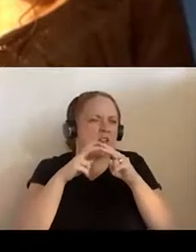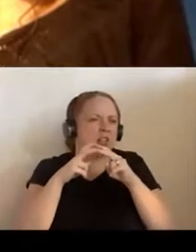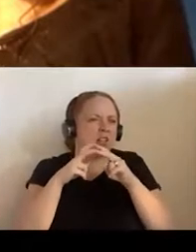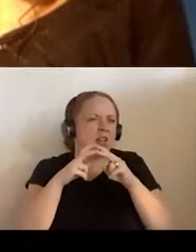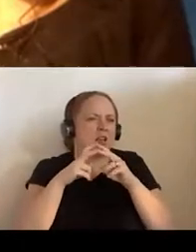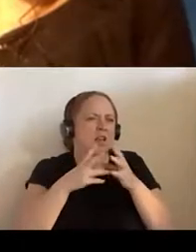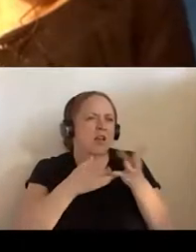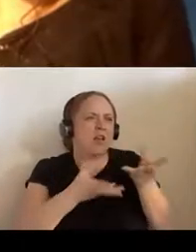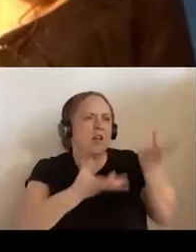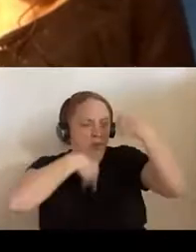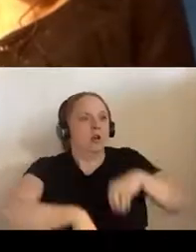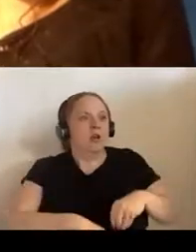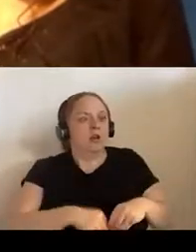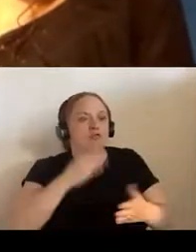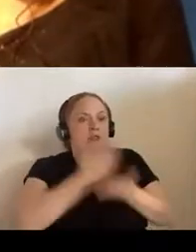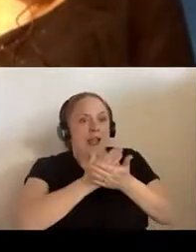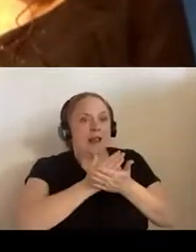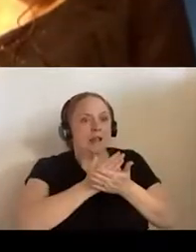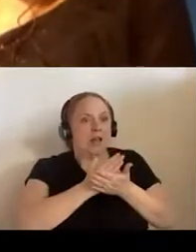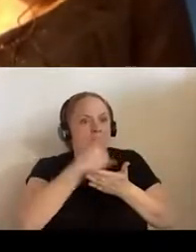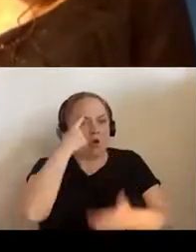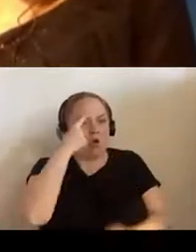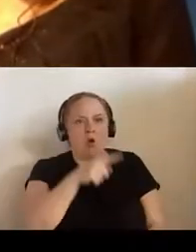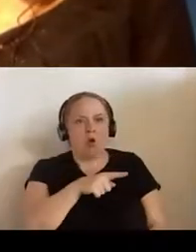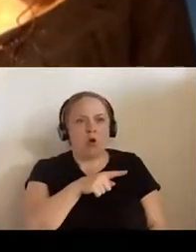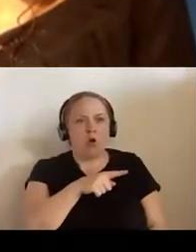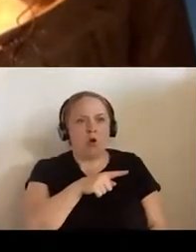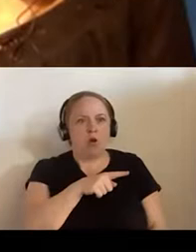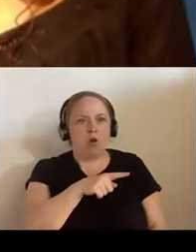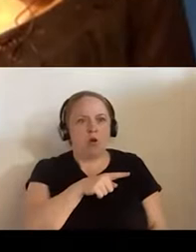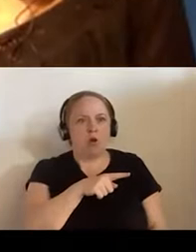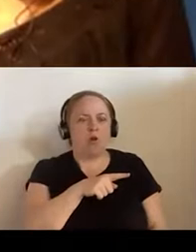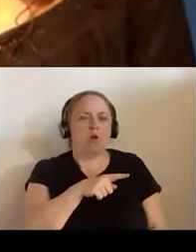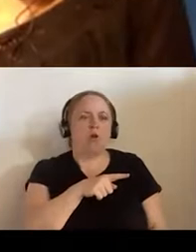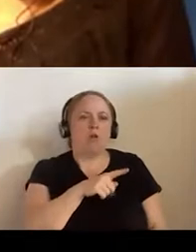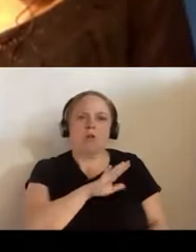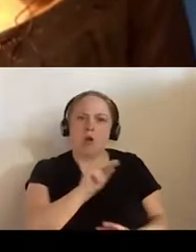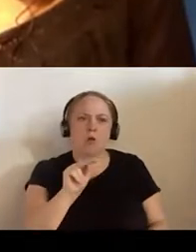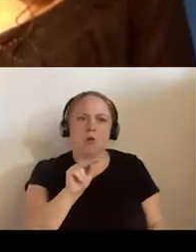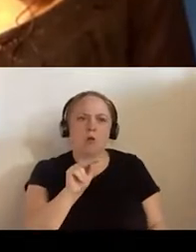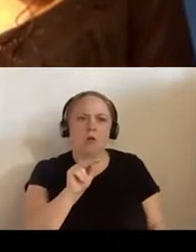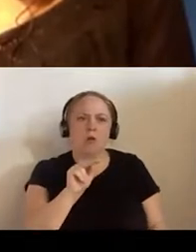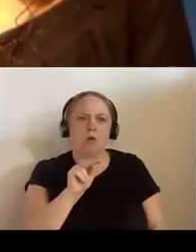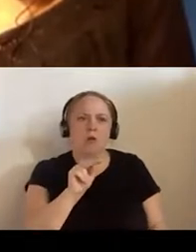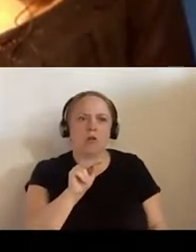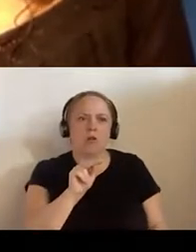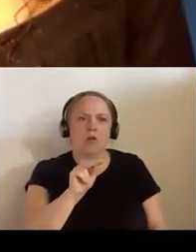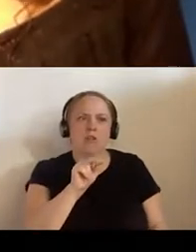became a bit of a reality. And I thought, actually, no, this is great, great, whatever. Oh, snap, this is in my